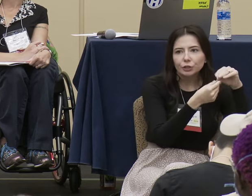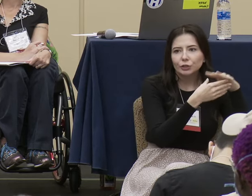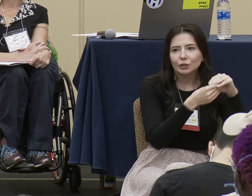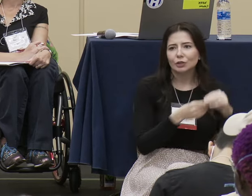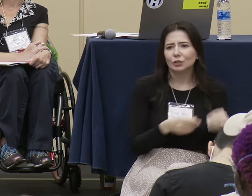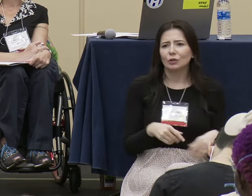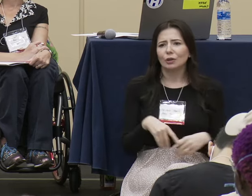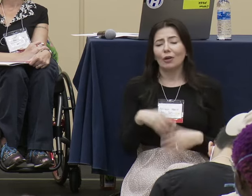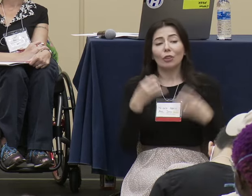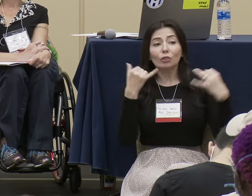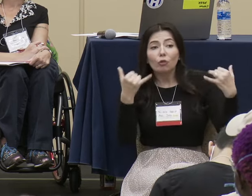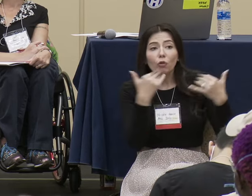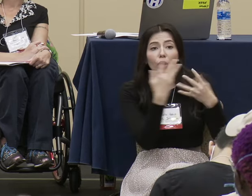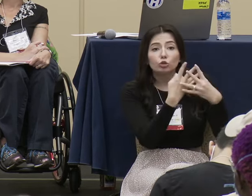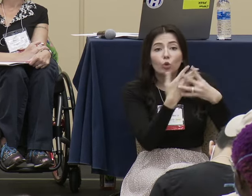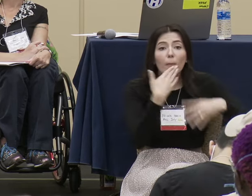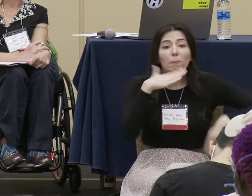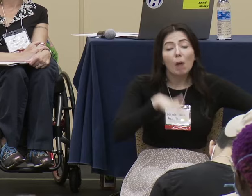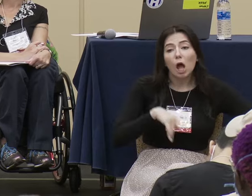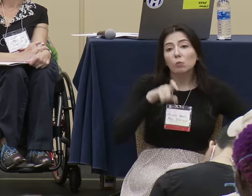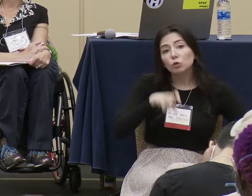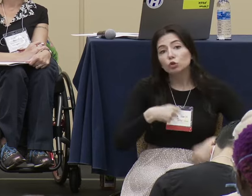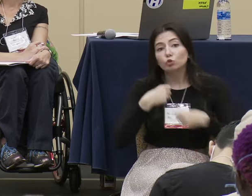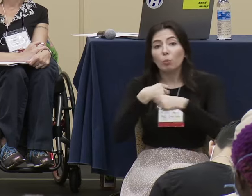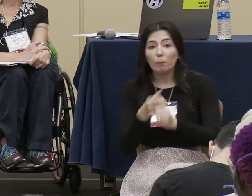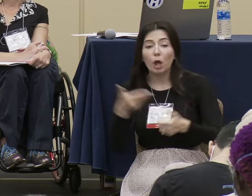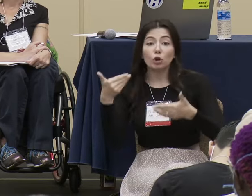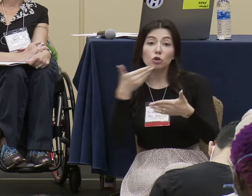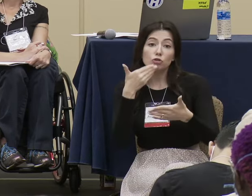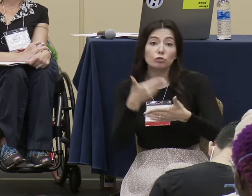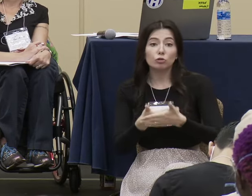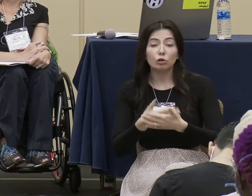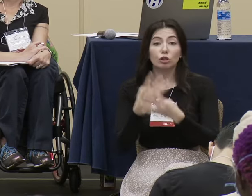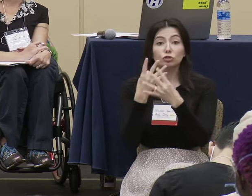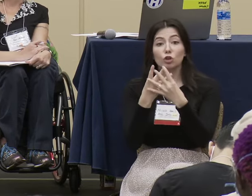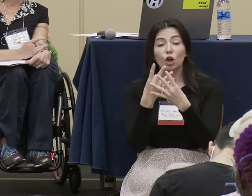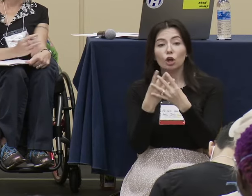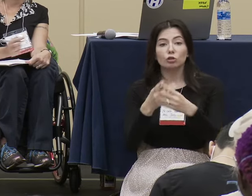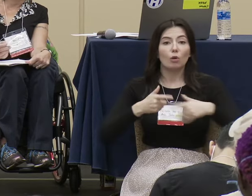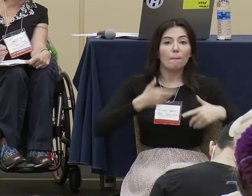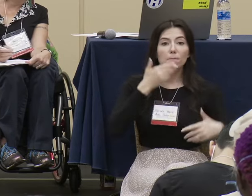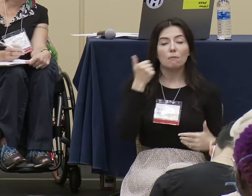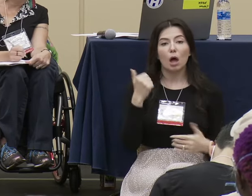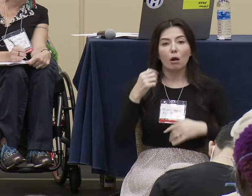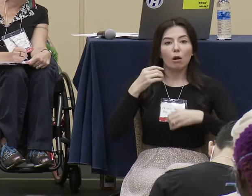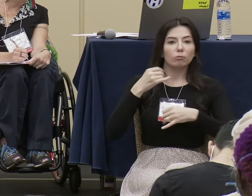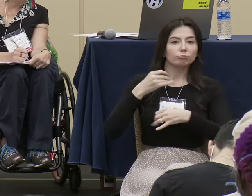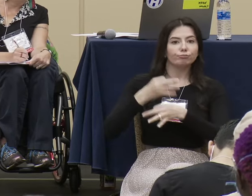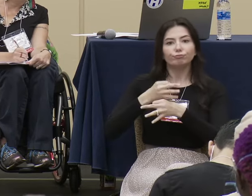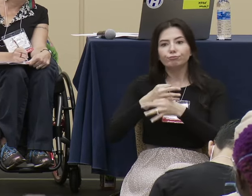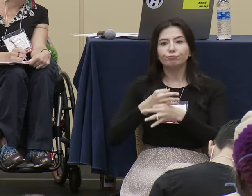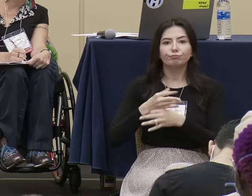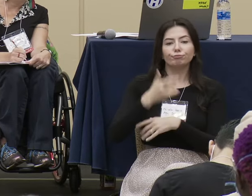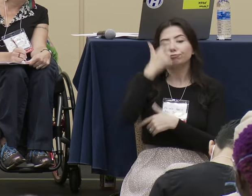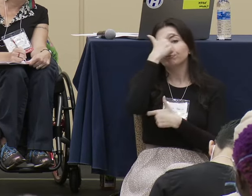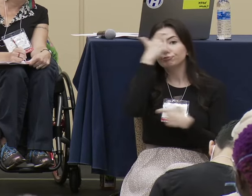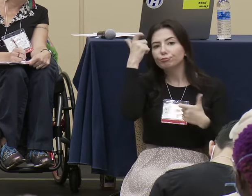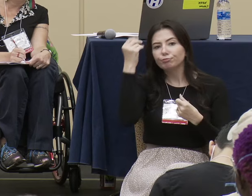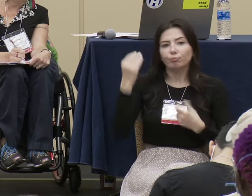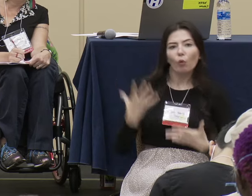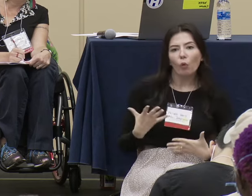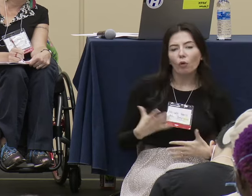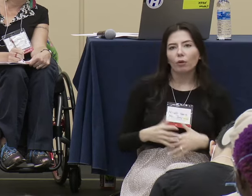jail is bad, so we need to have a good jail that's going to be a state-of-the-art facility, you know, it's going to be